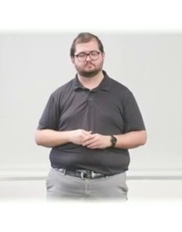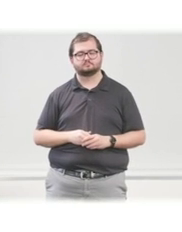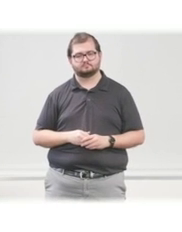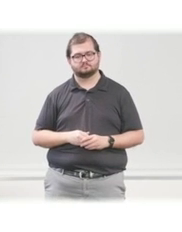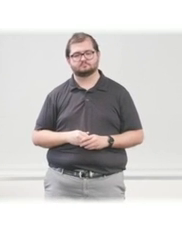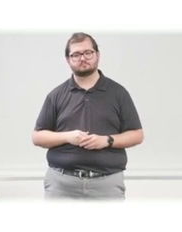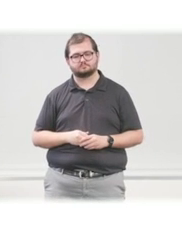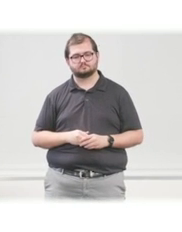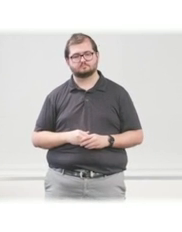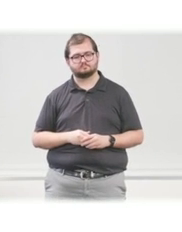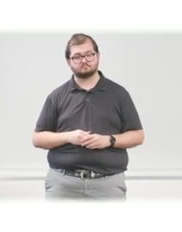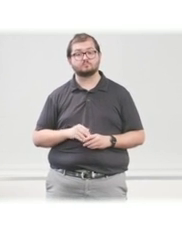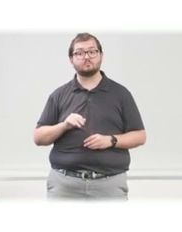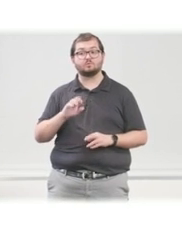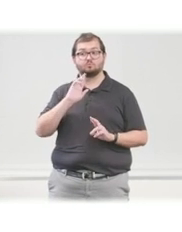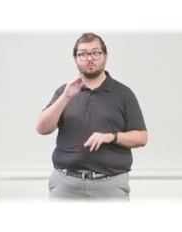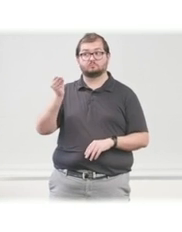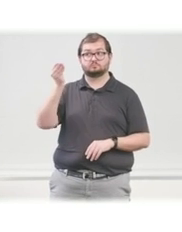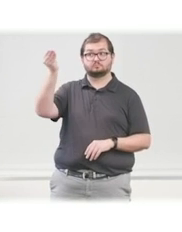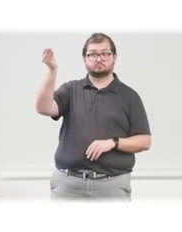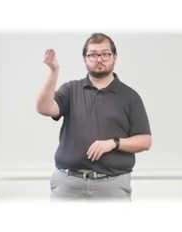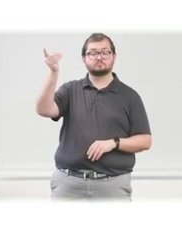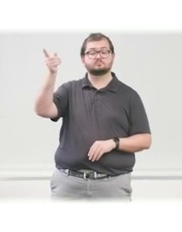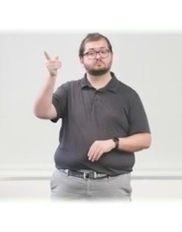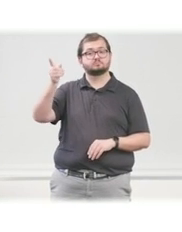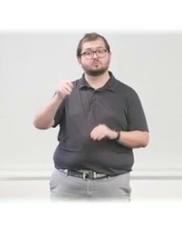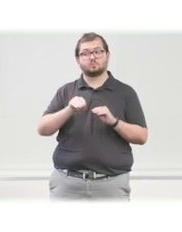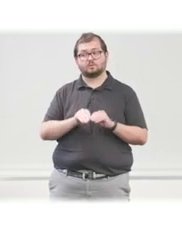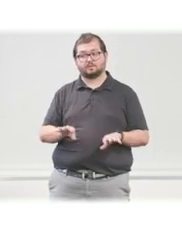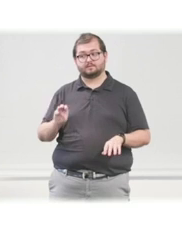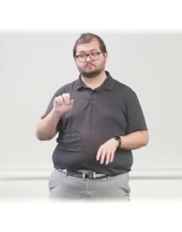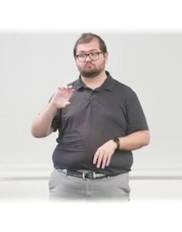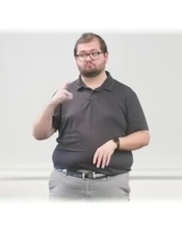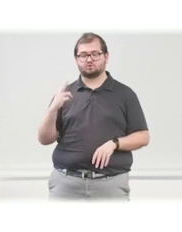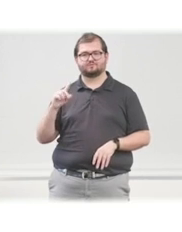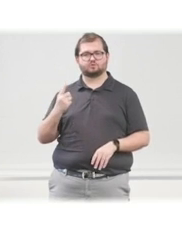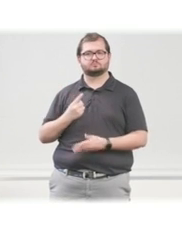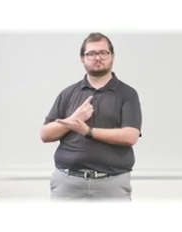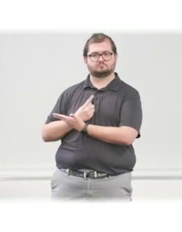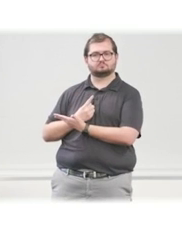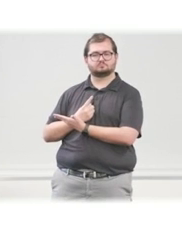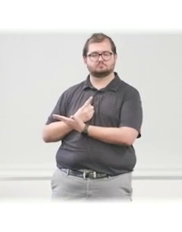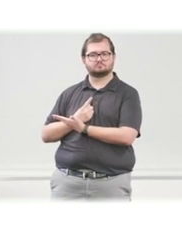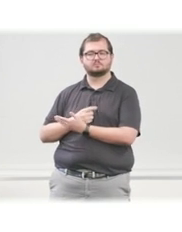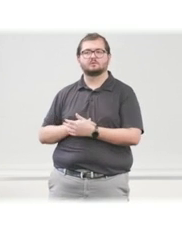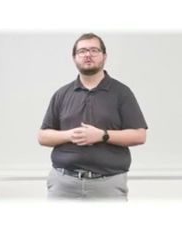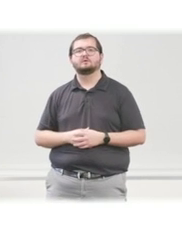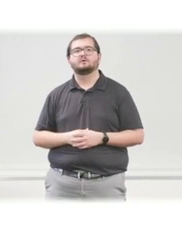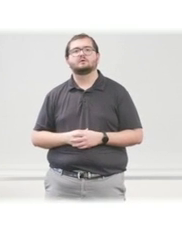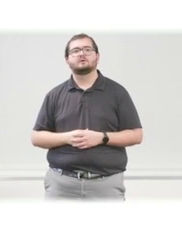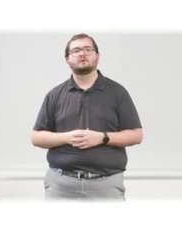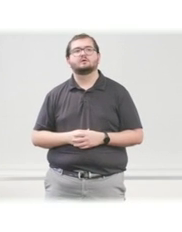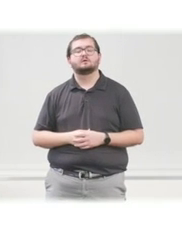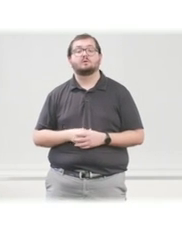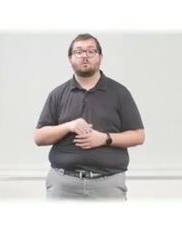And this report was the governor's office report. It was released on March 1st. And in this report, it focuses